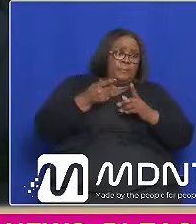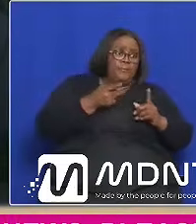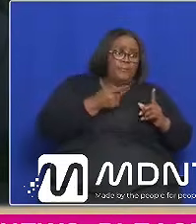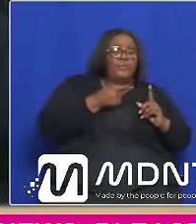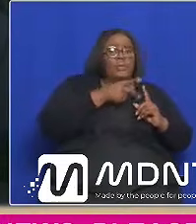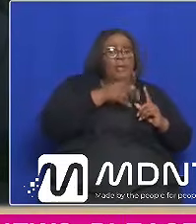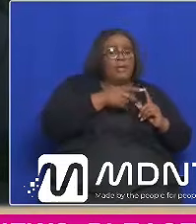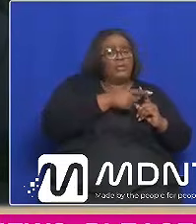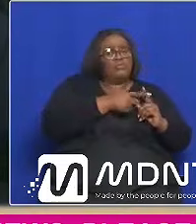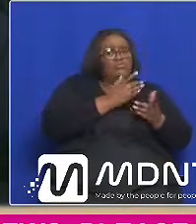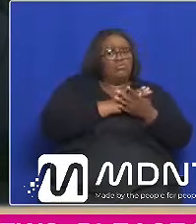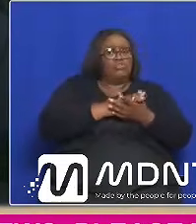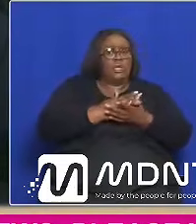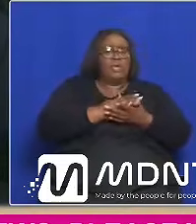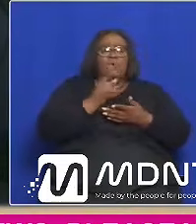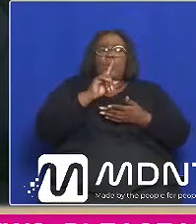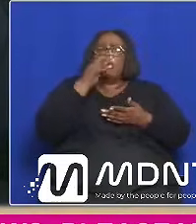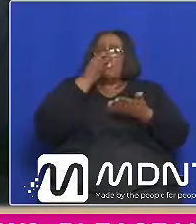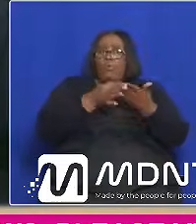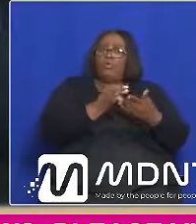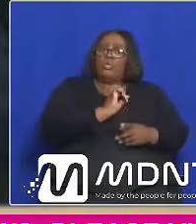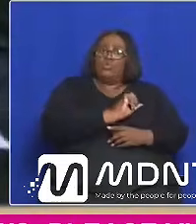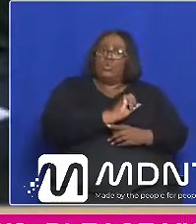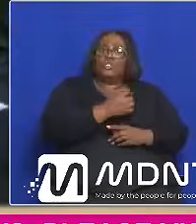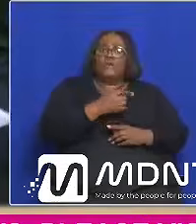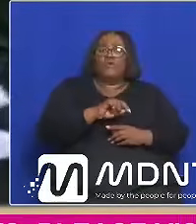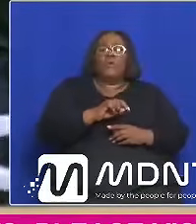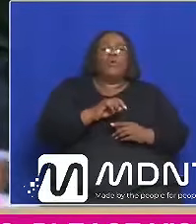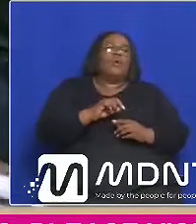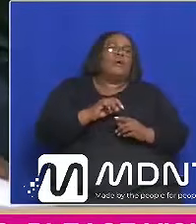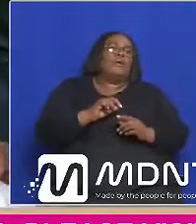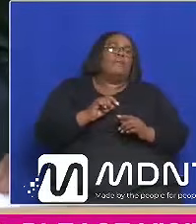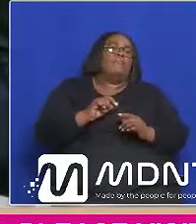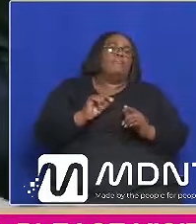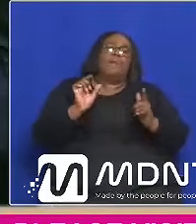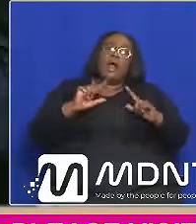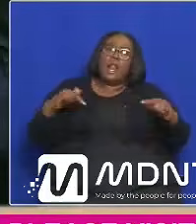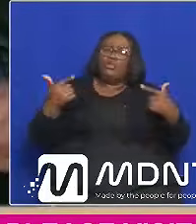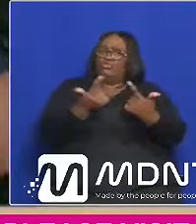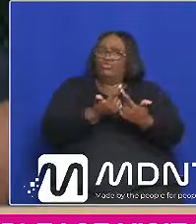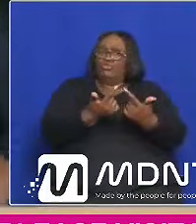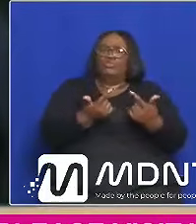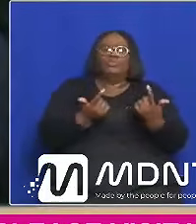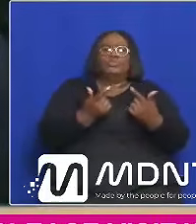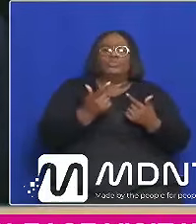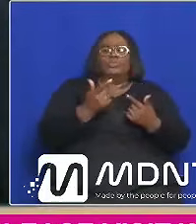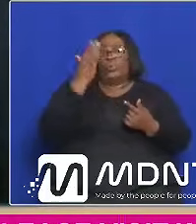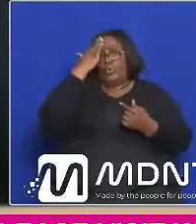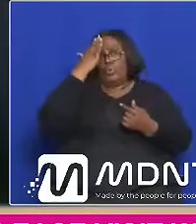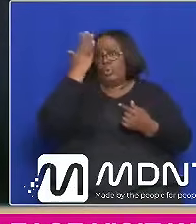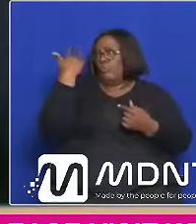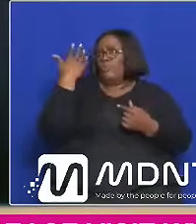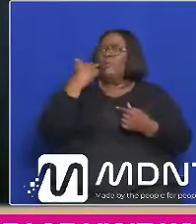your proposal for a lounge. And we know earlier on you spoke about having